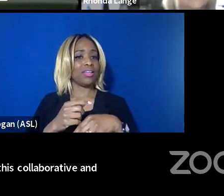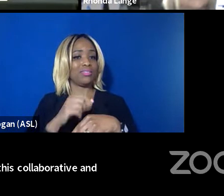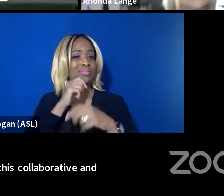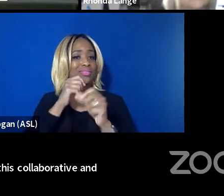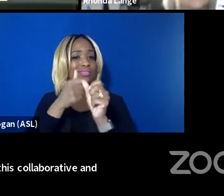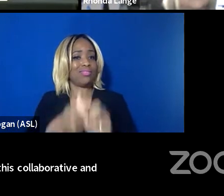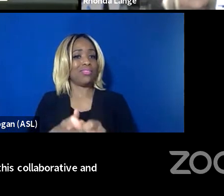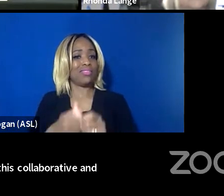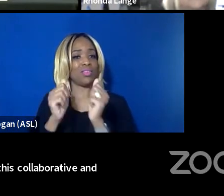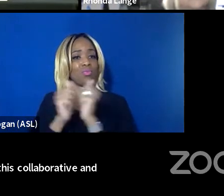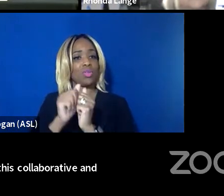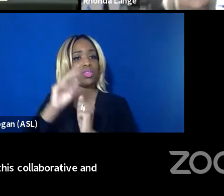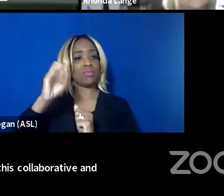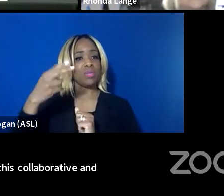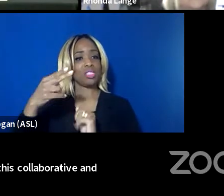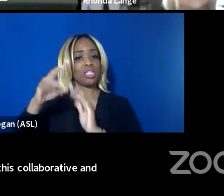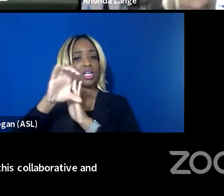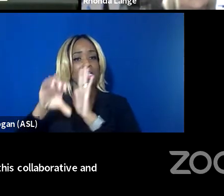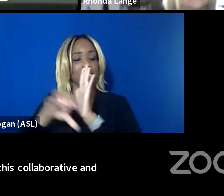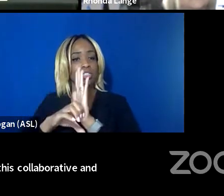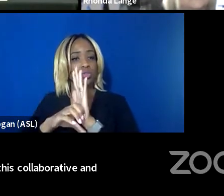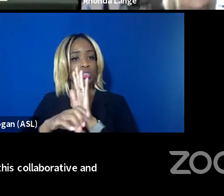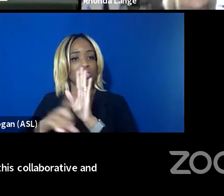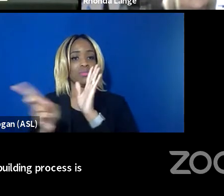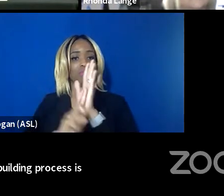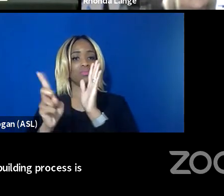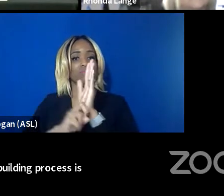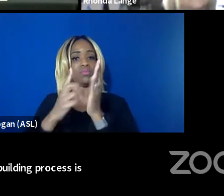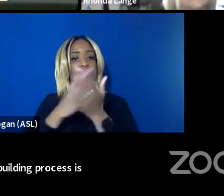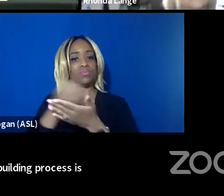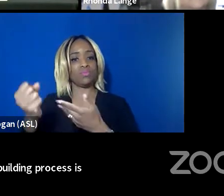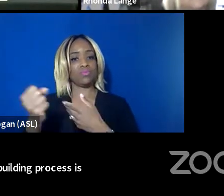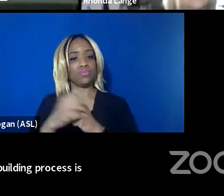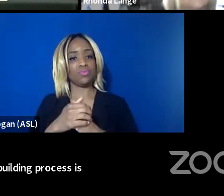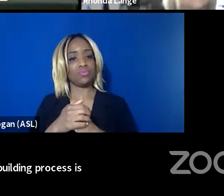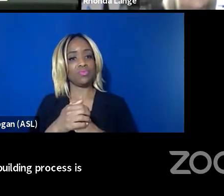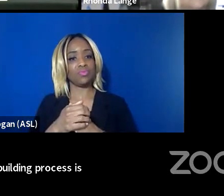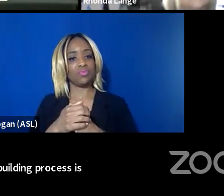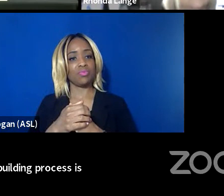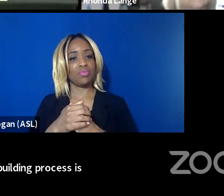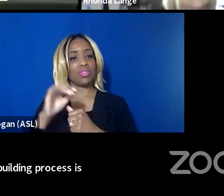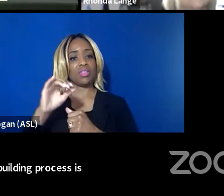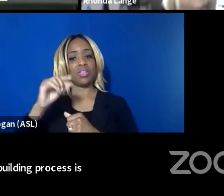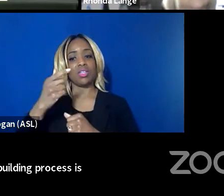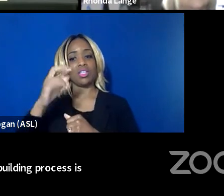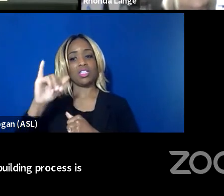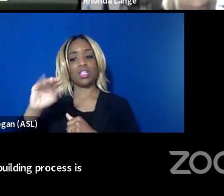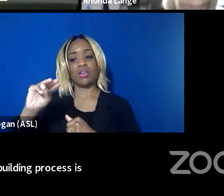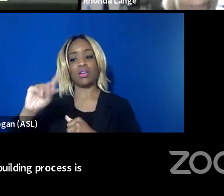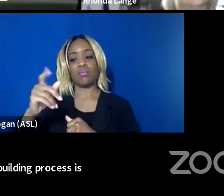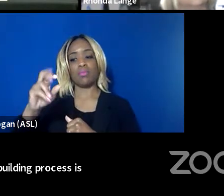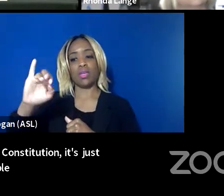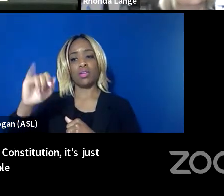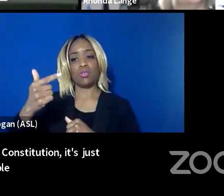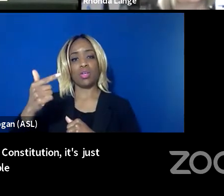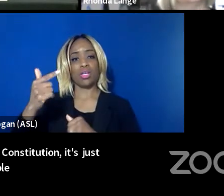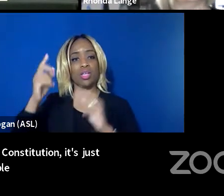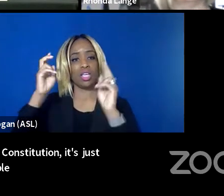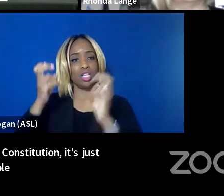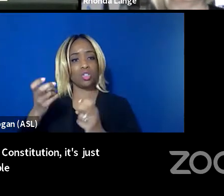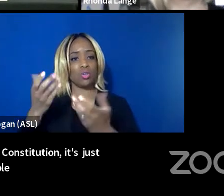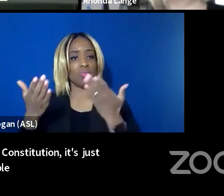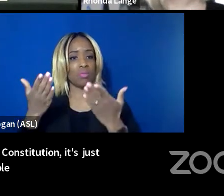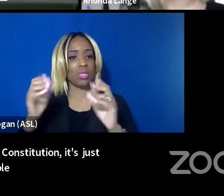incompatible with the Michigan Constitution. It's just not compatible. And the gerrymandering issue, maybe we could just, we have to get